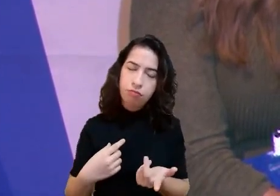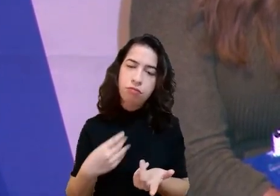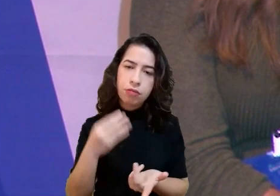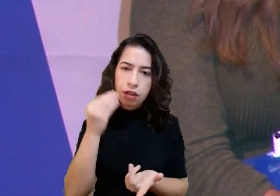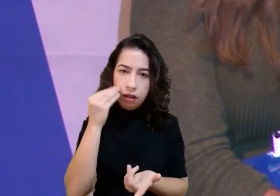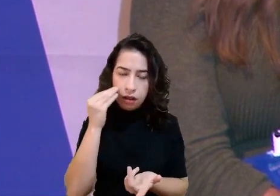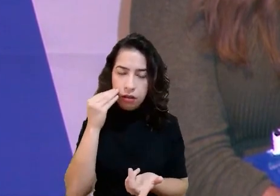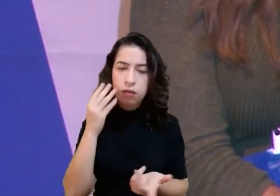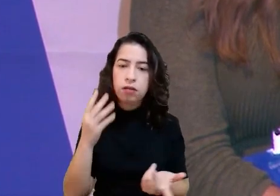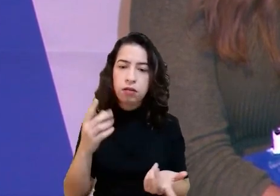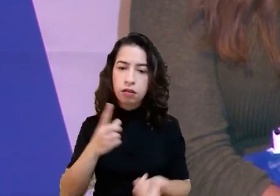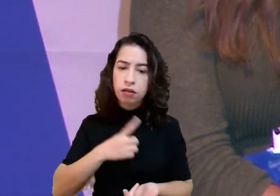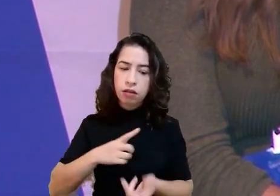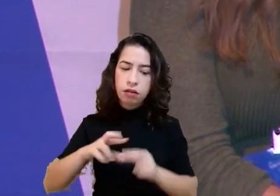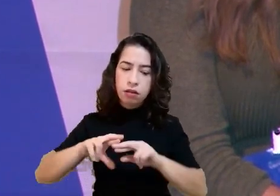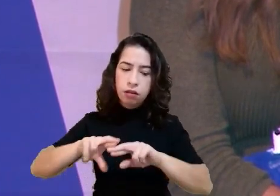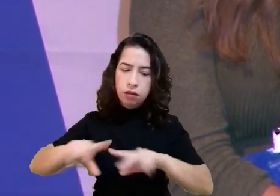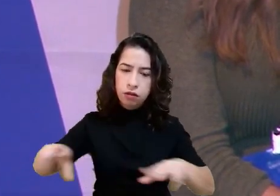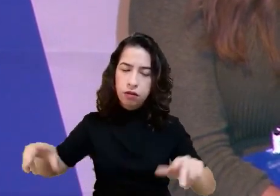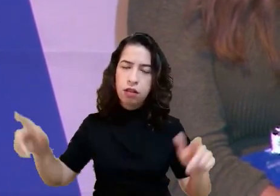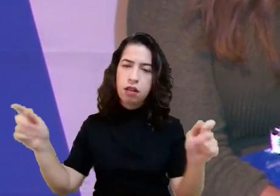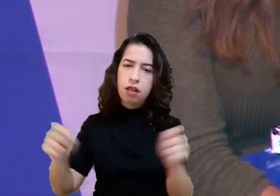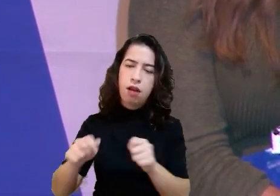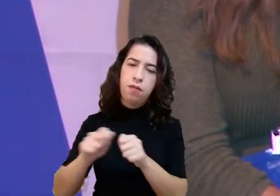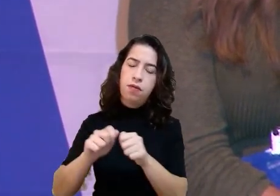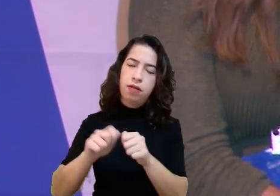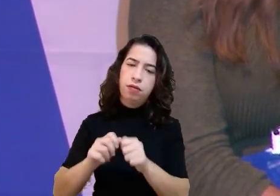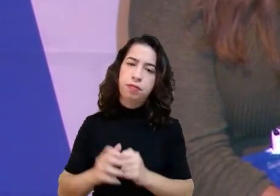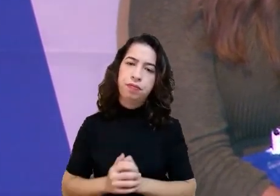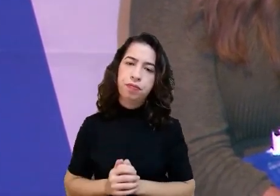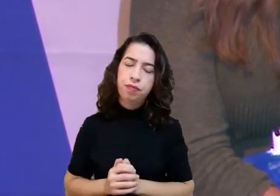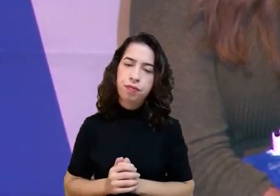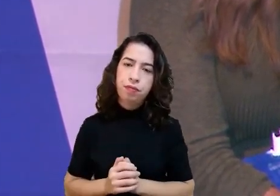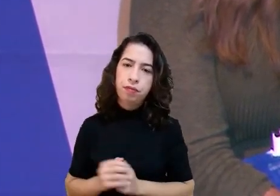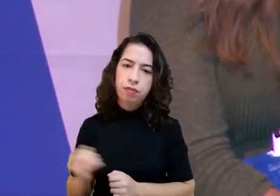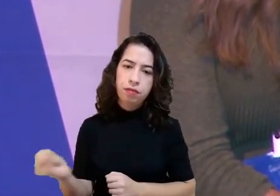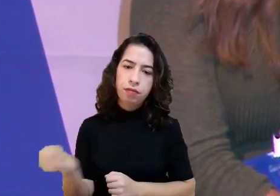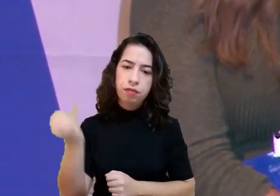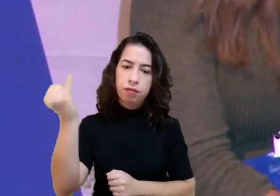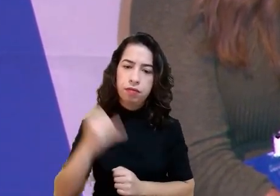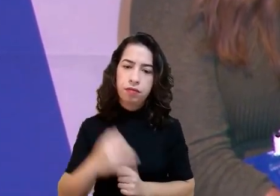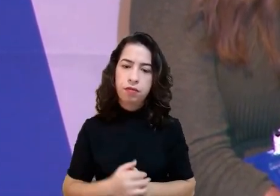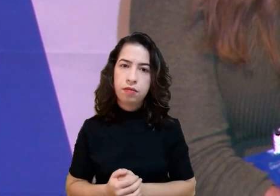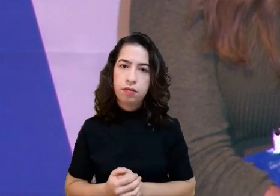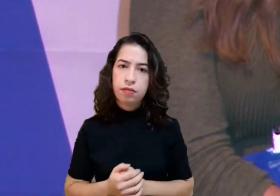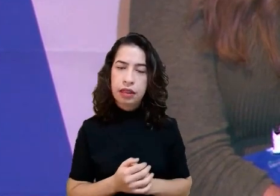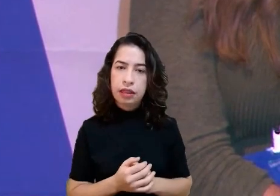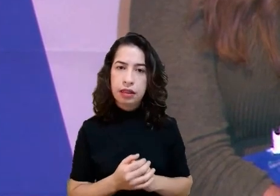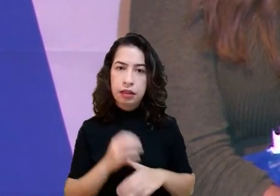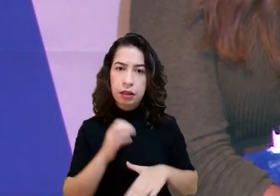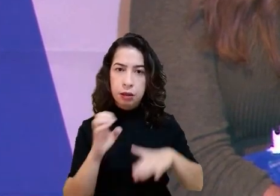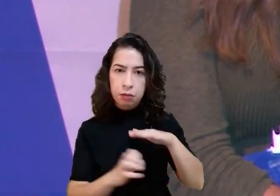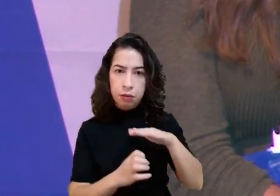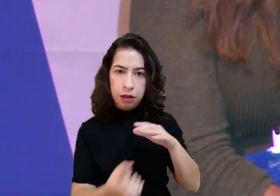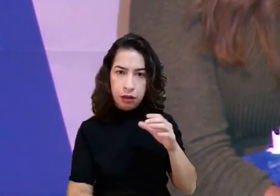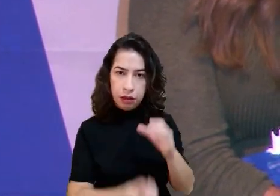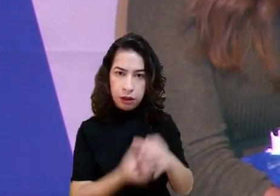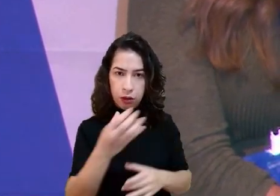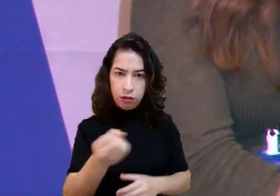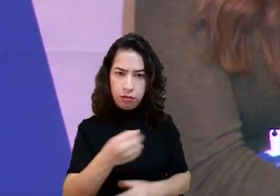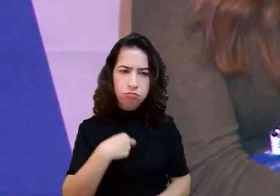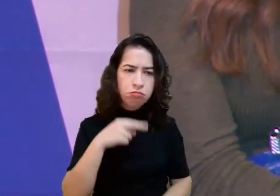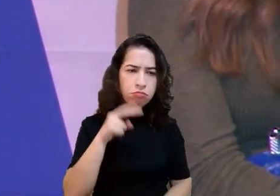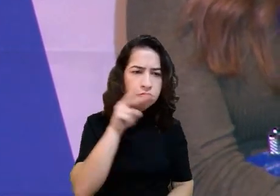Of course, it's going to thrive. There is a lot to do. So I believe all startups that are here, and I